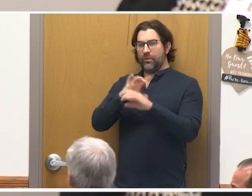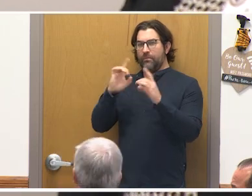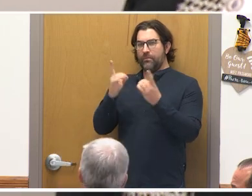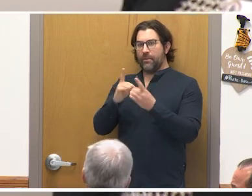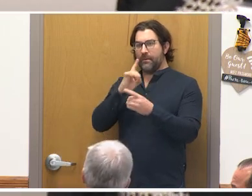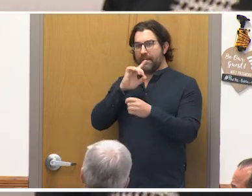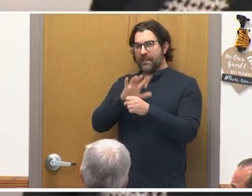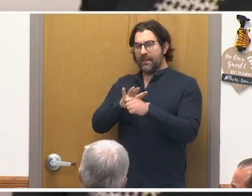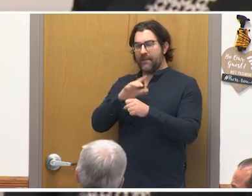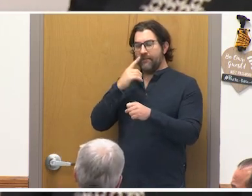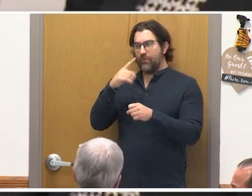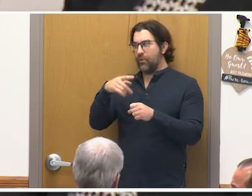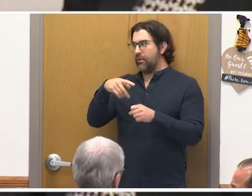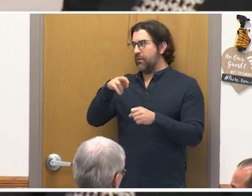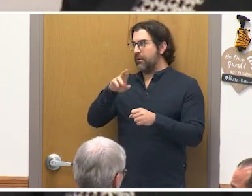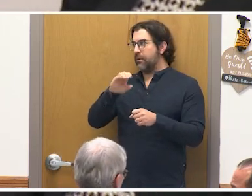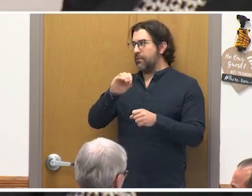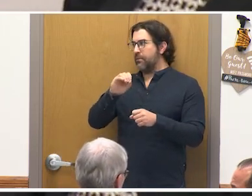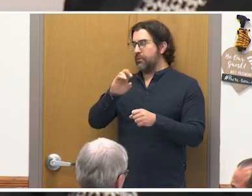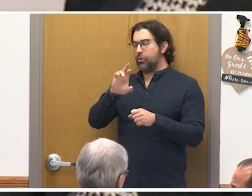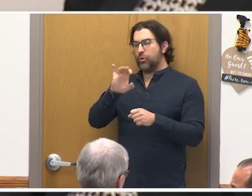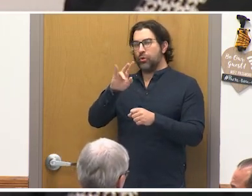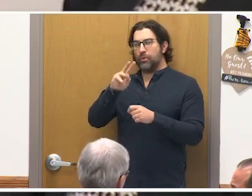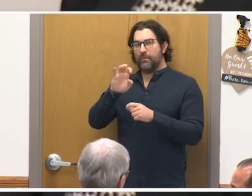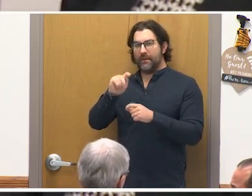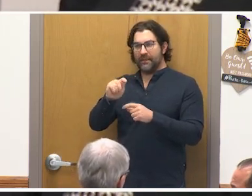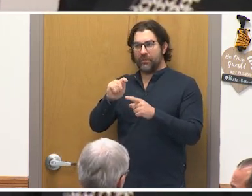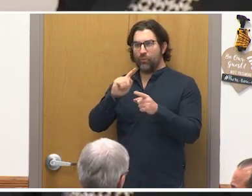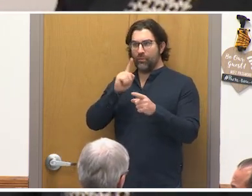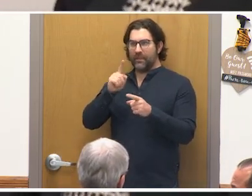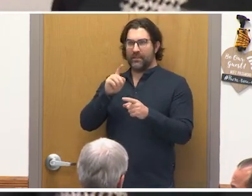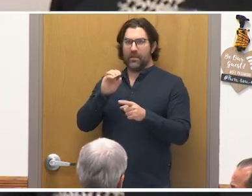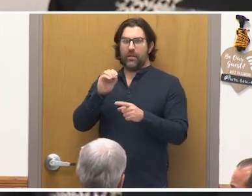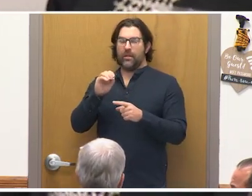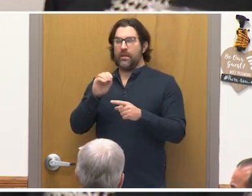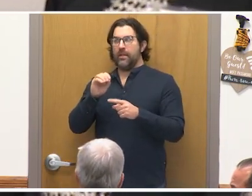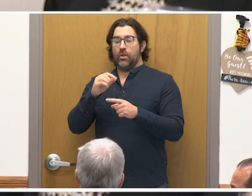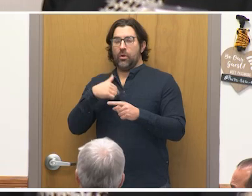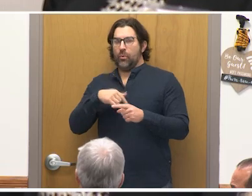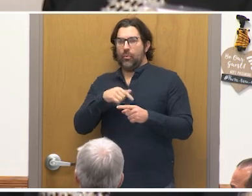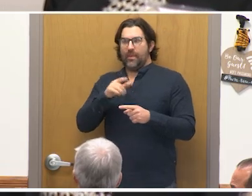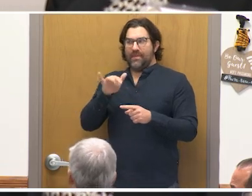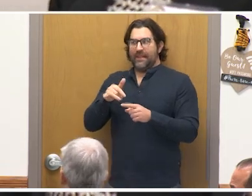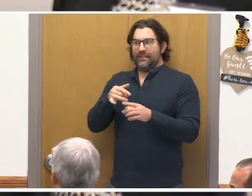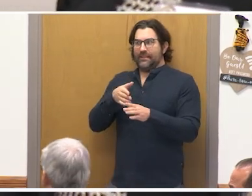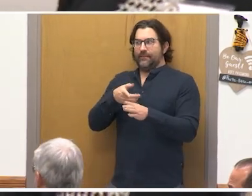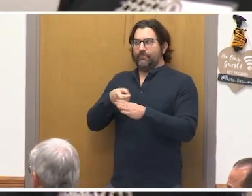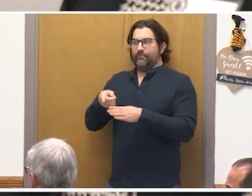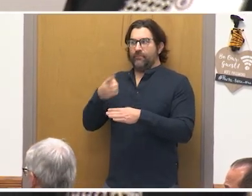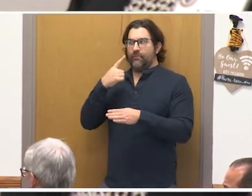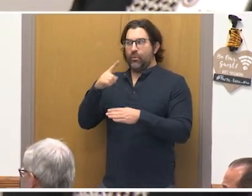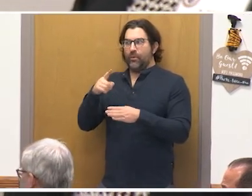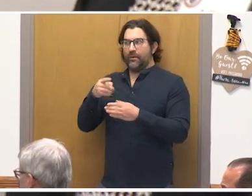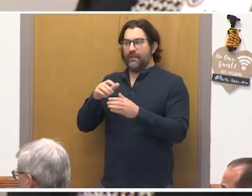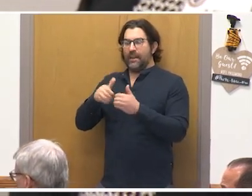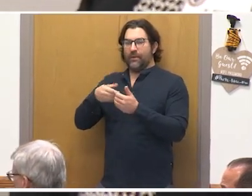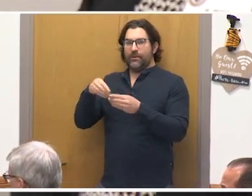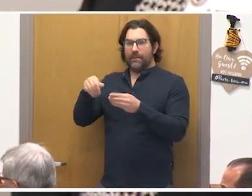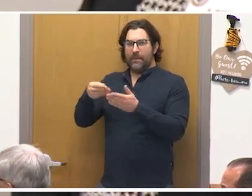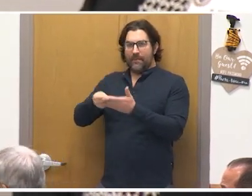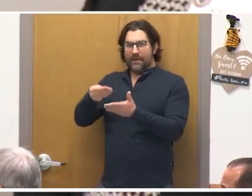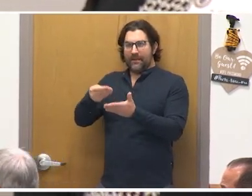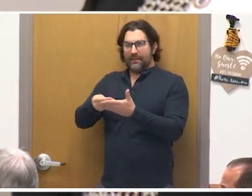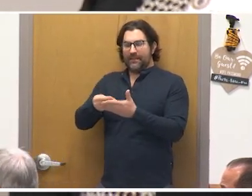for procurement through our Office of Management and Budget. So we aren't the real subject matter experts when it comes to procurement, but there